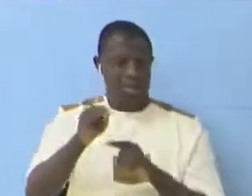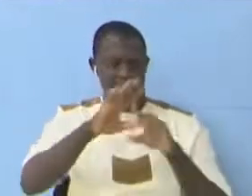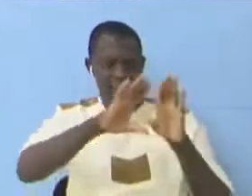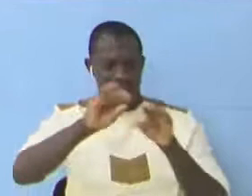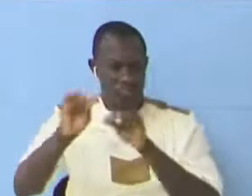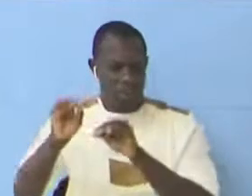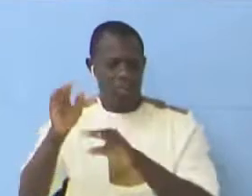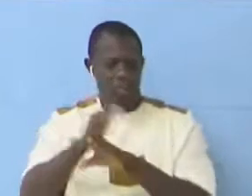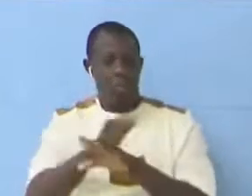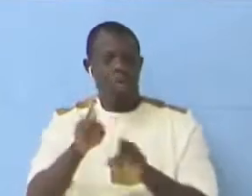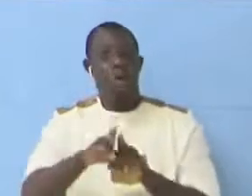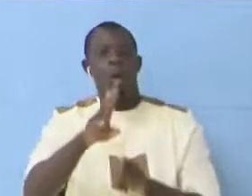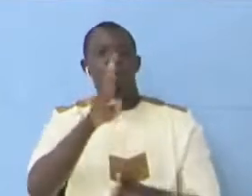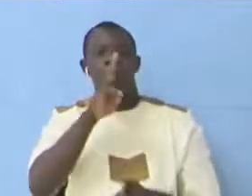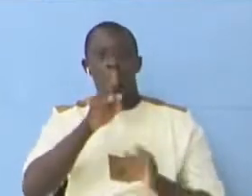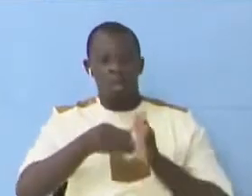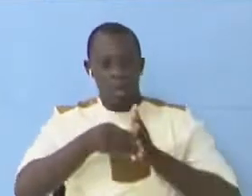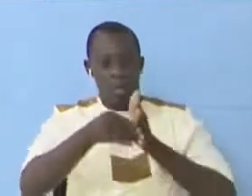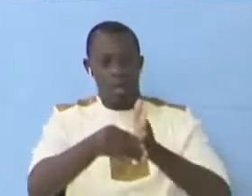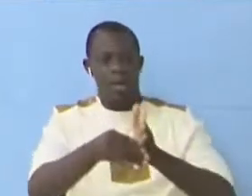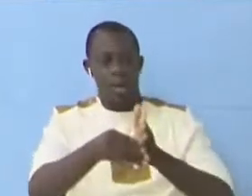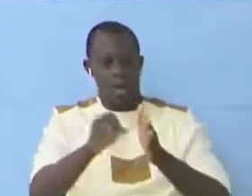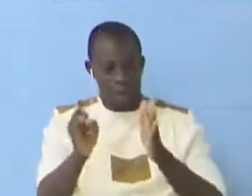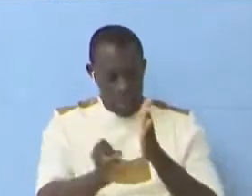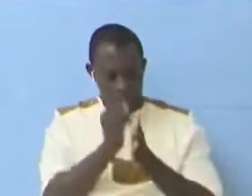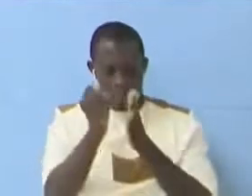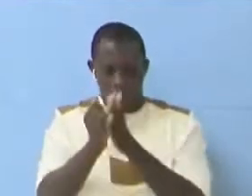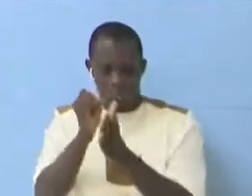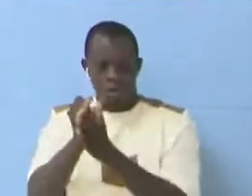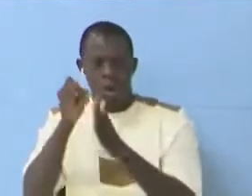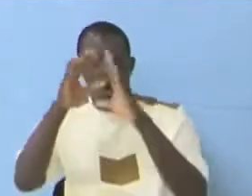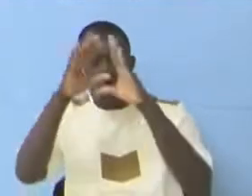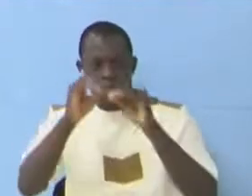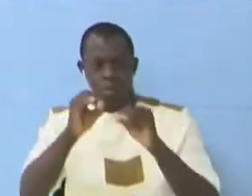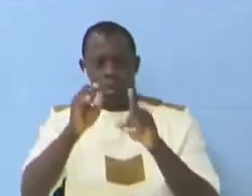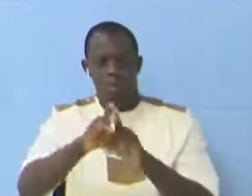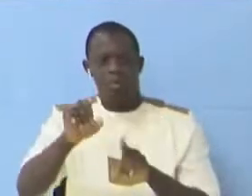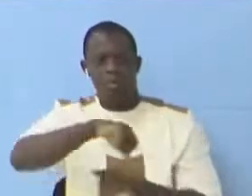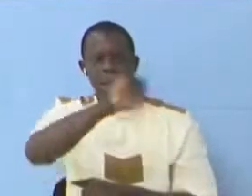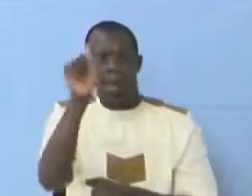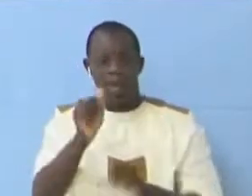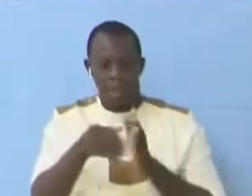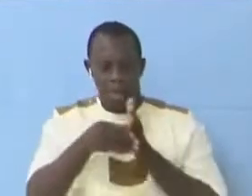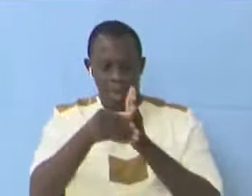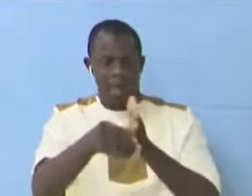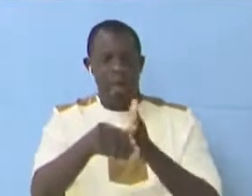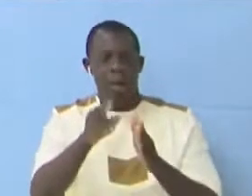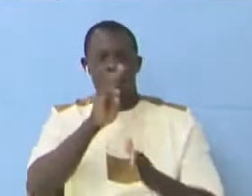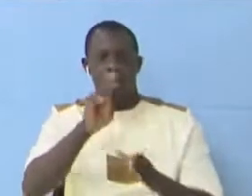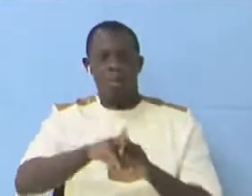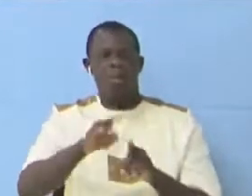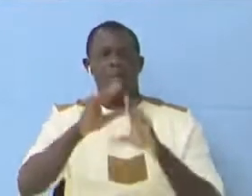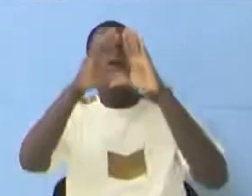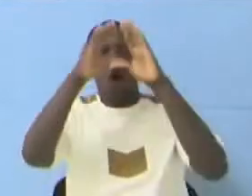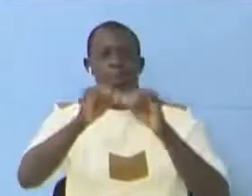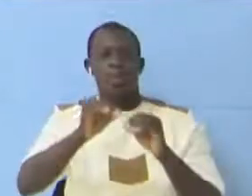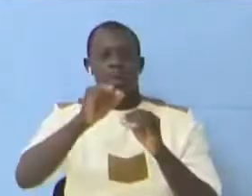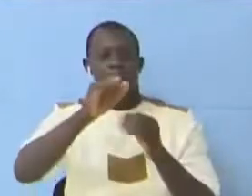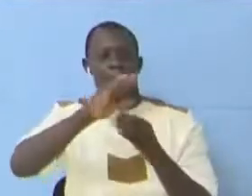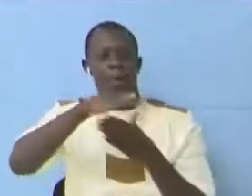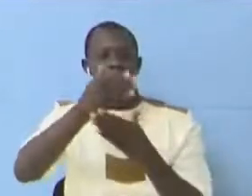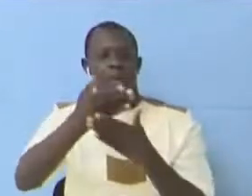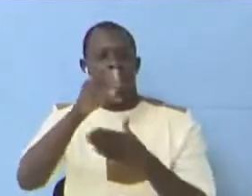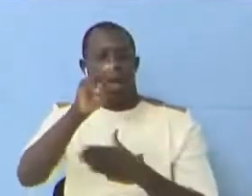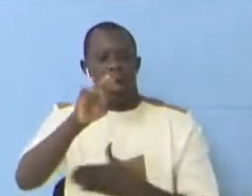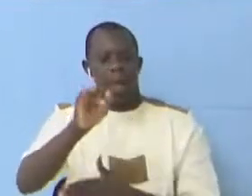The head of investigation. nga xam ne moo jiite buntu bi gestu. And the head of the liaison office at the ports, at the Gambia